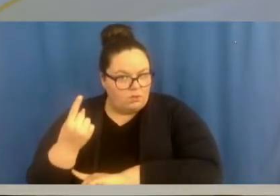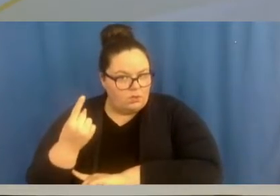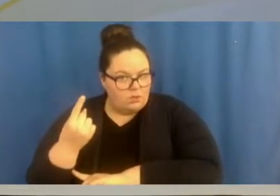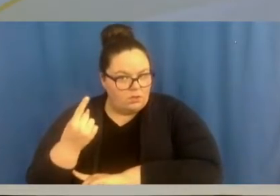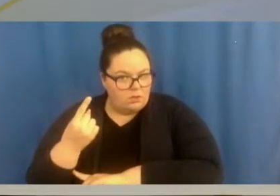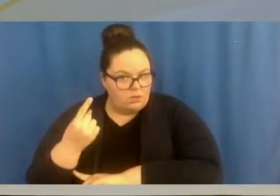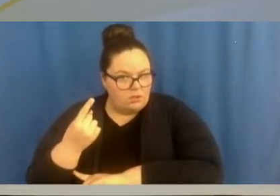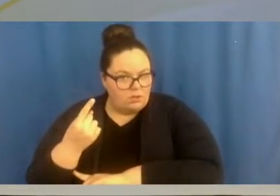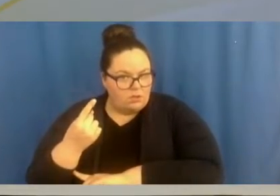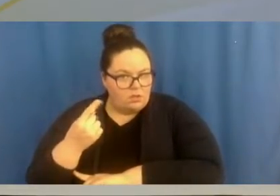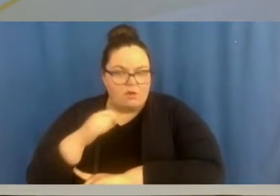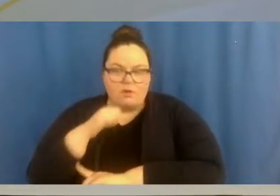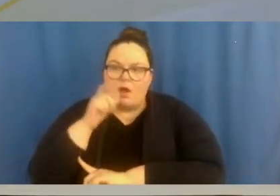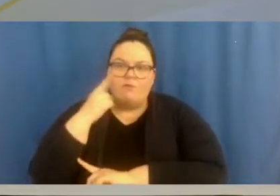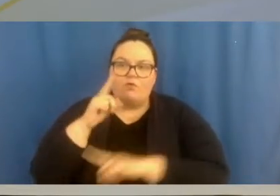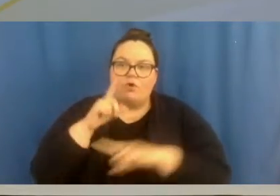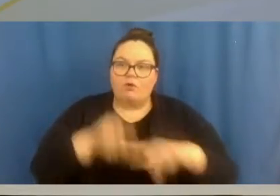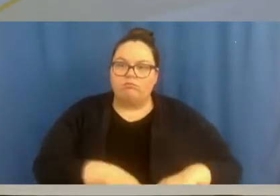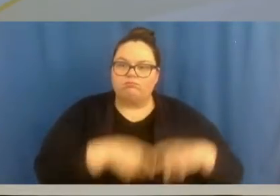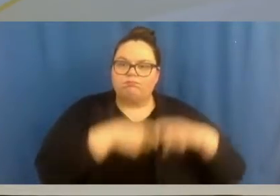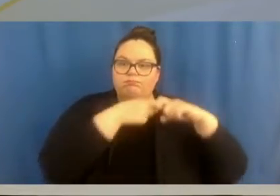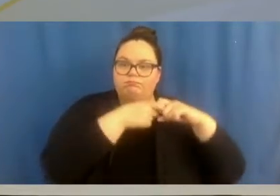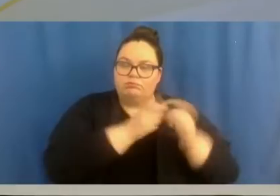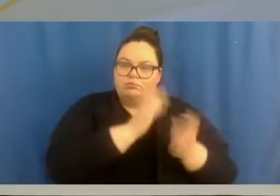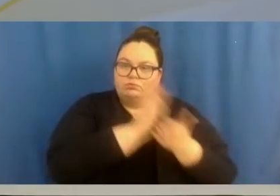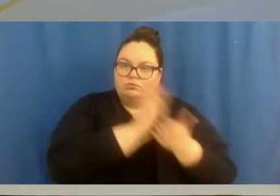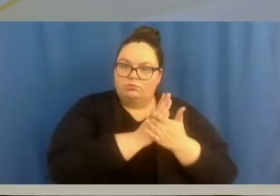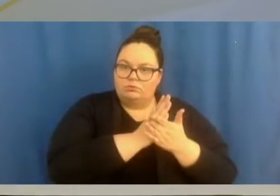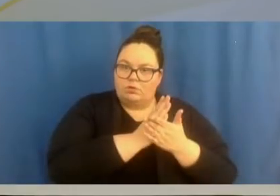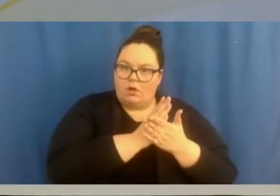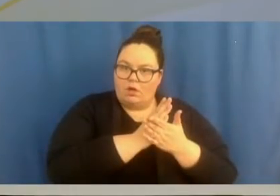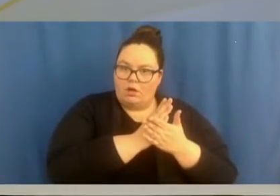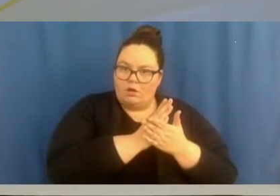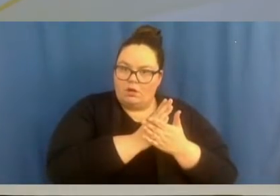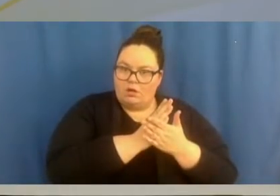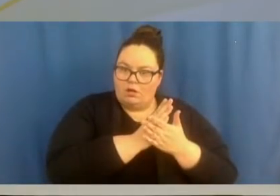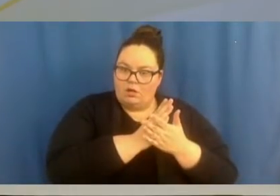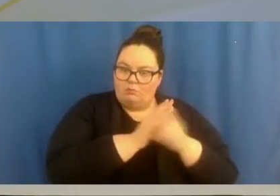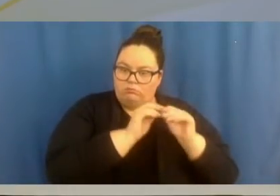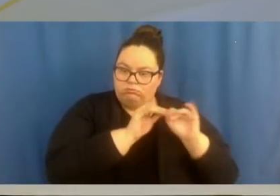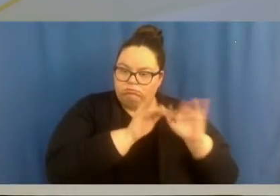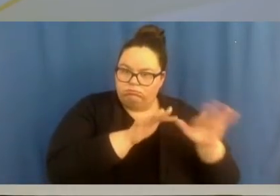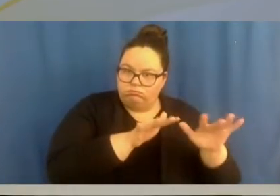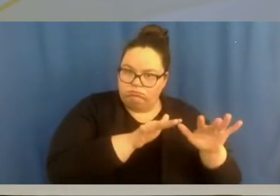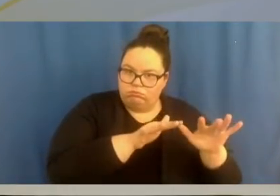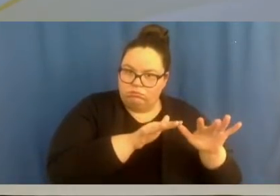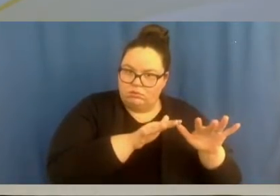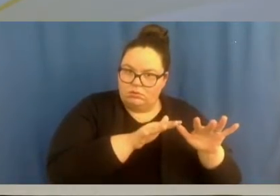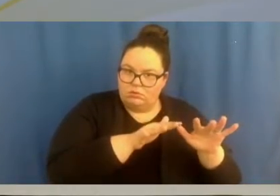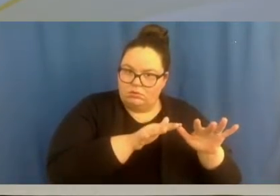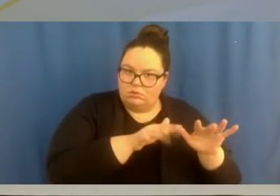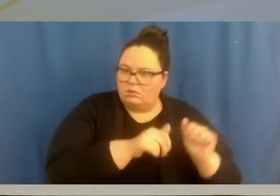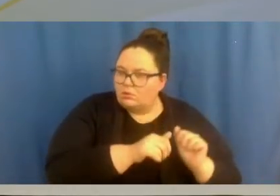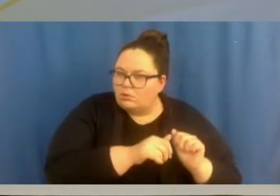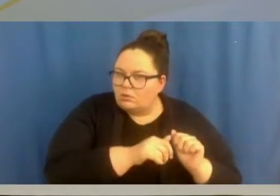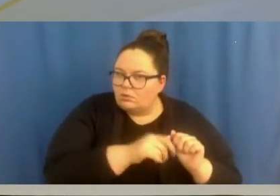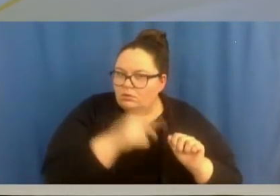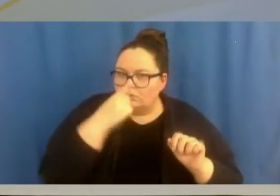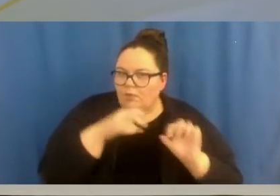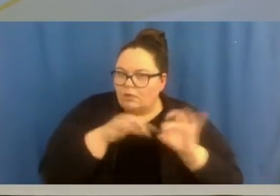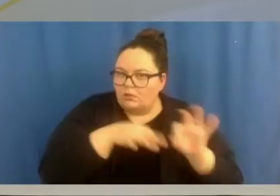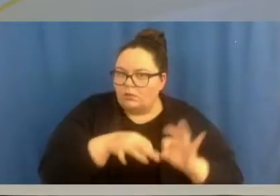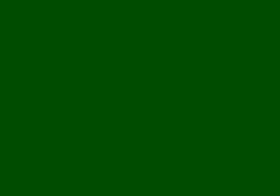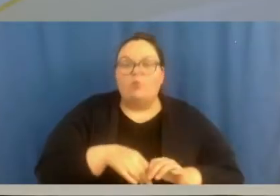breaker. If the red alert stops on Wednesday night, it will be over after that. Right, so we're monitoring the